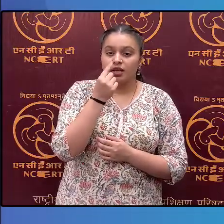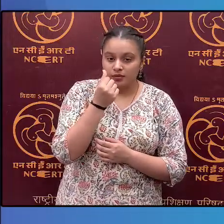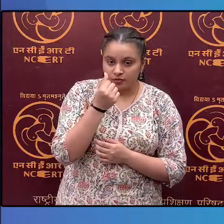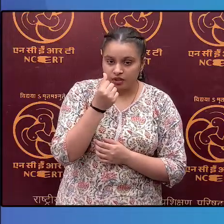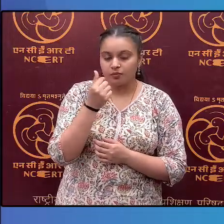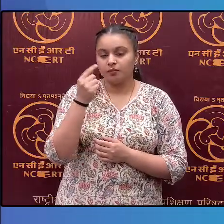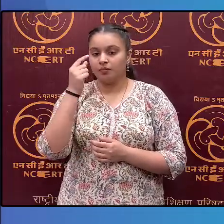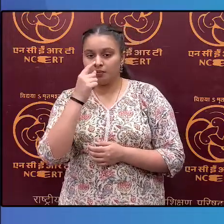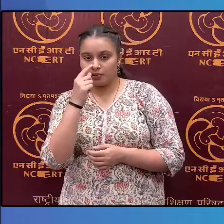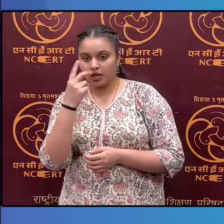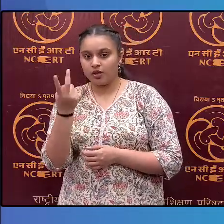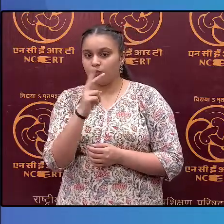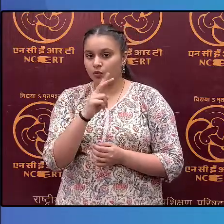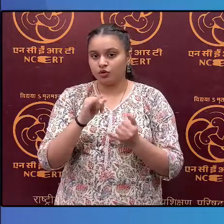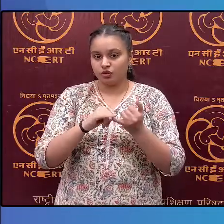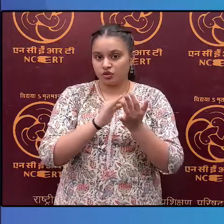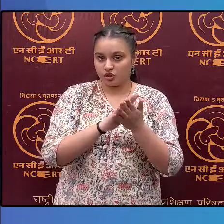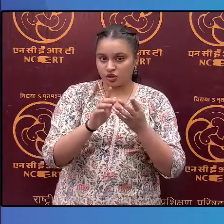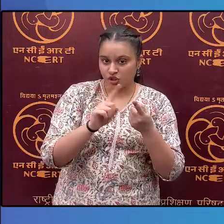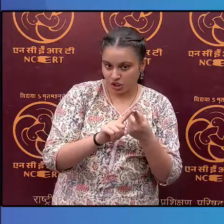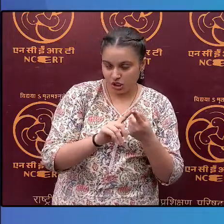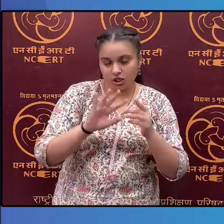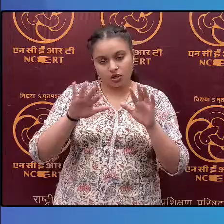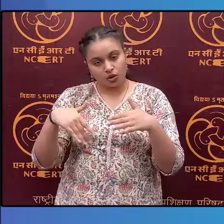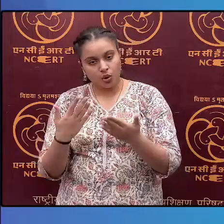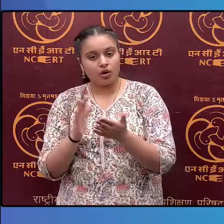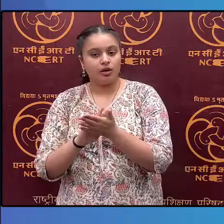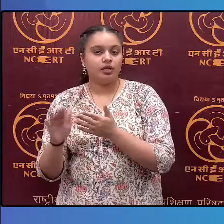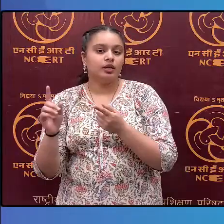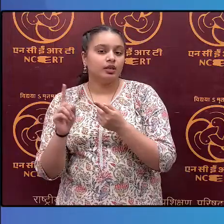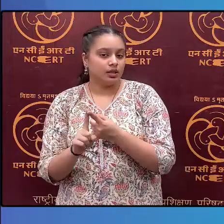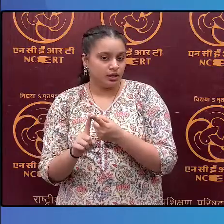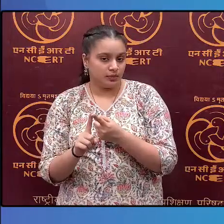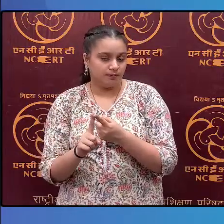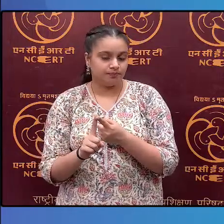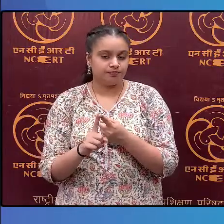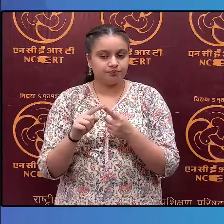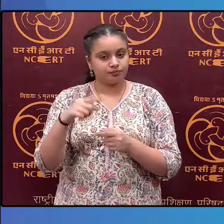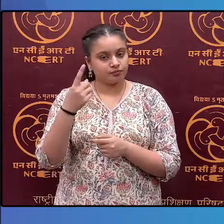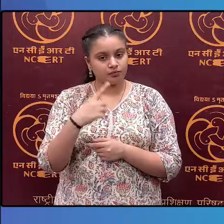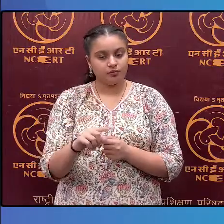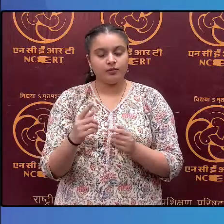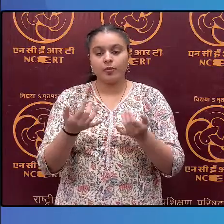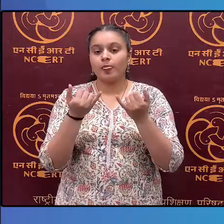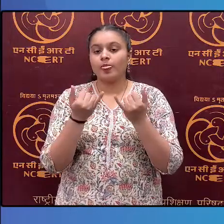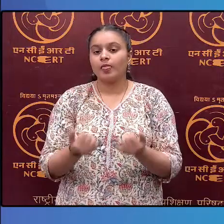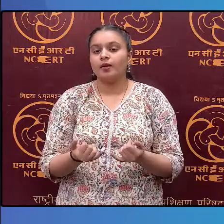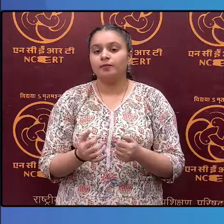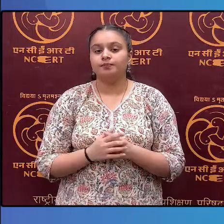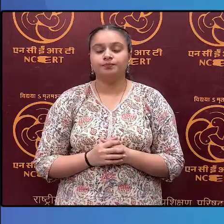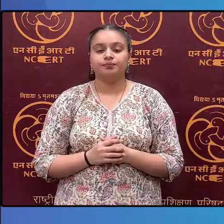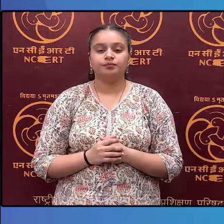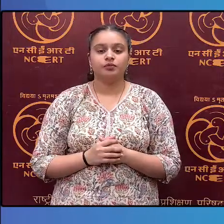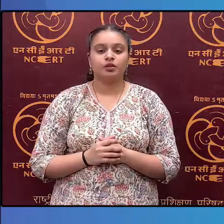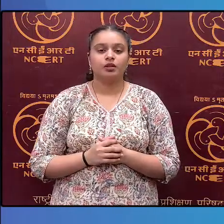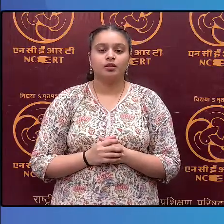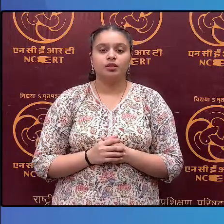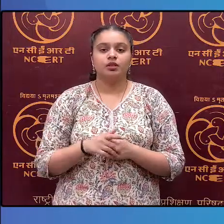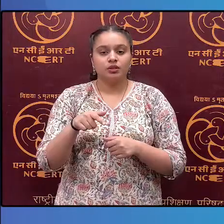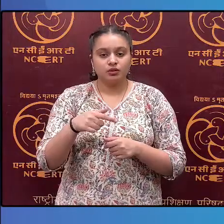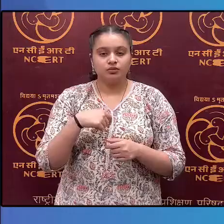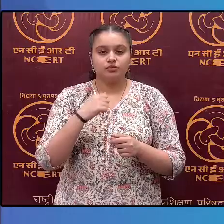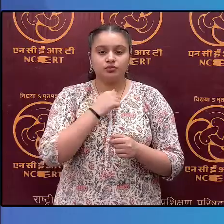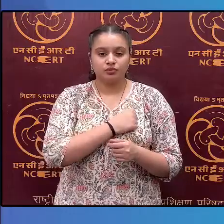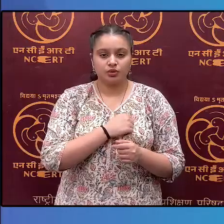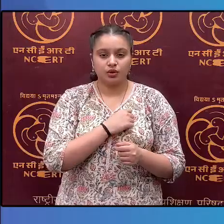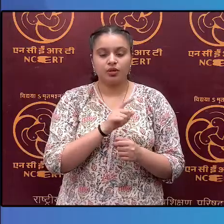that is he and she. She, yes, he and she. That is correct. Now, ma'am. So, ma'am, sorry, I'm interrupting